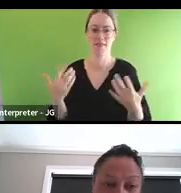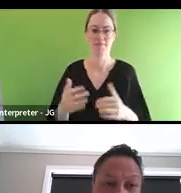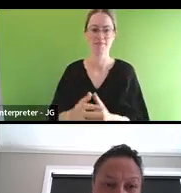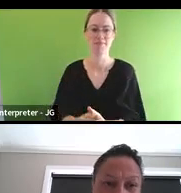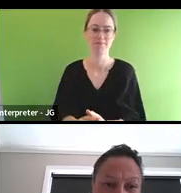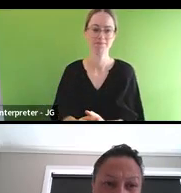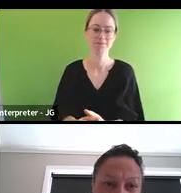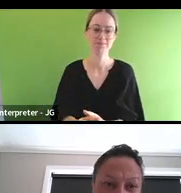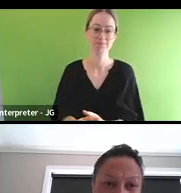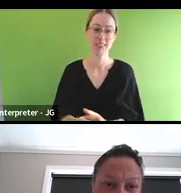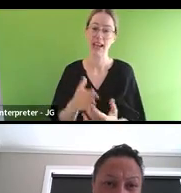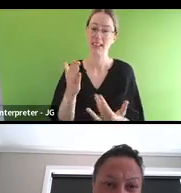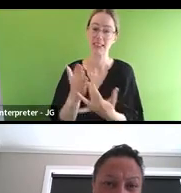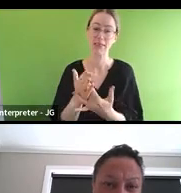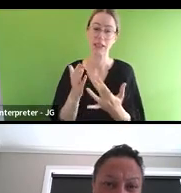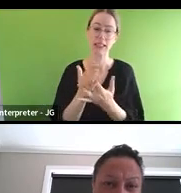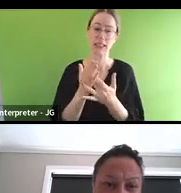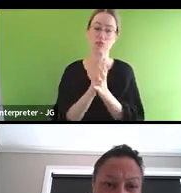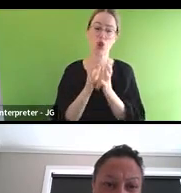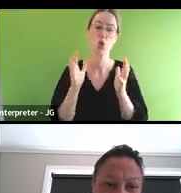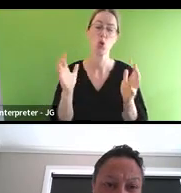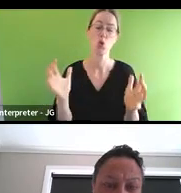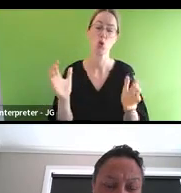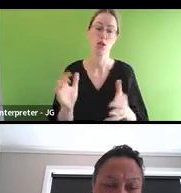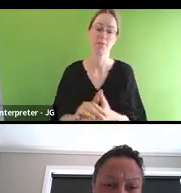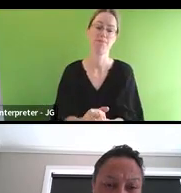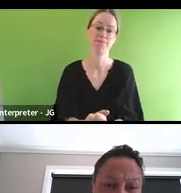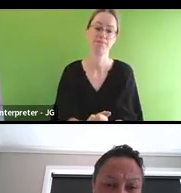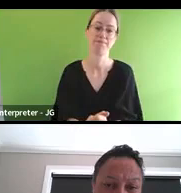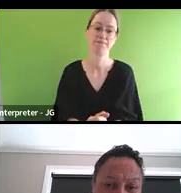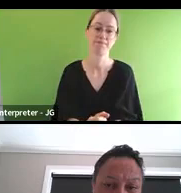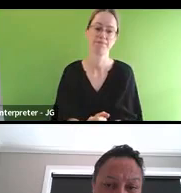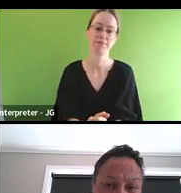And accessibility is huge.